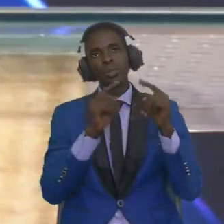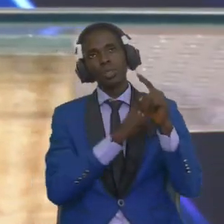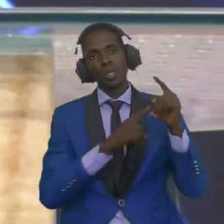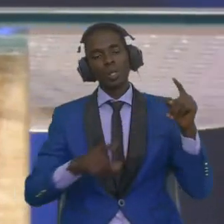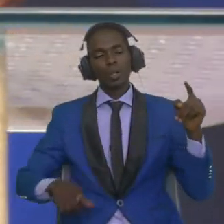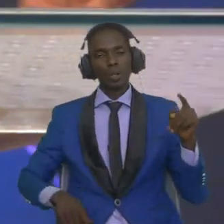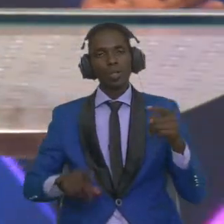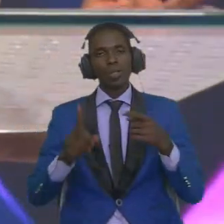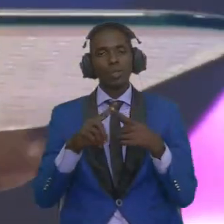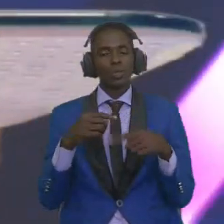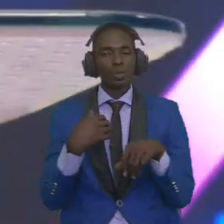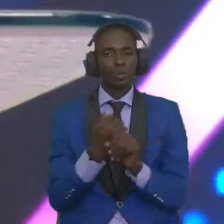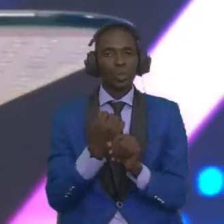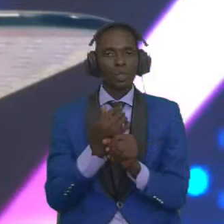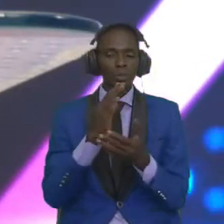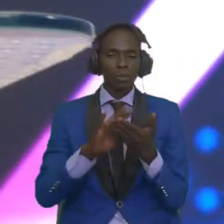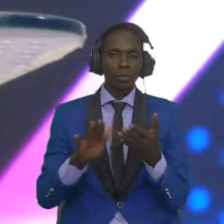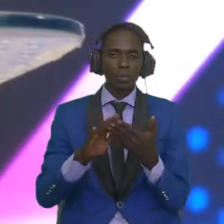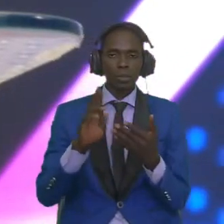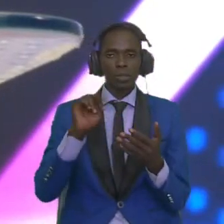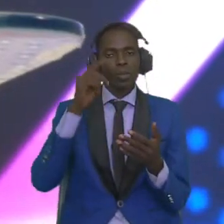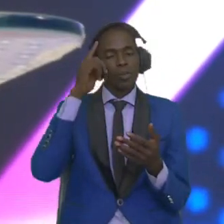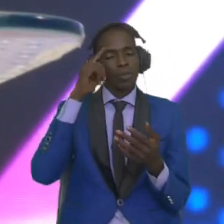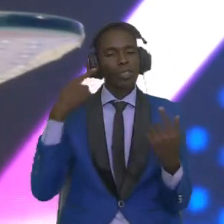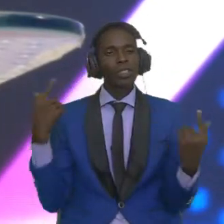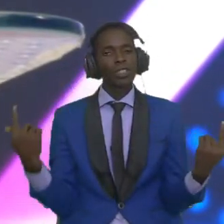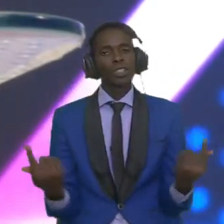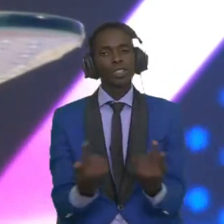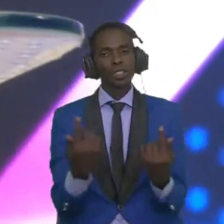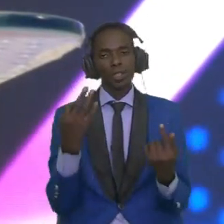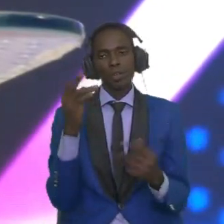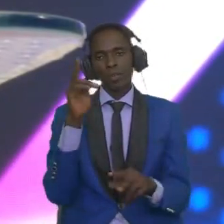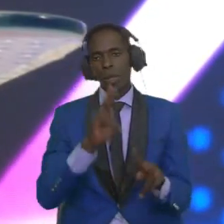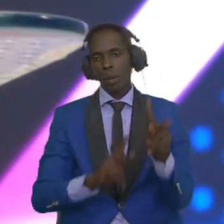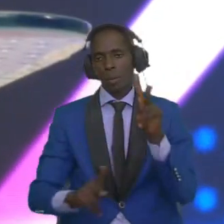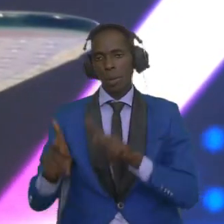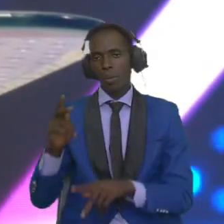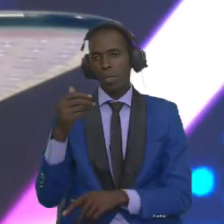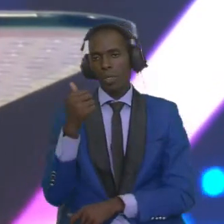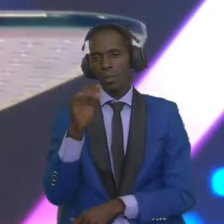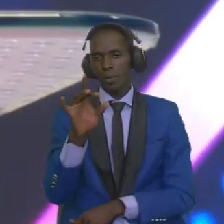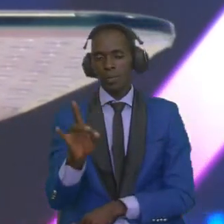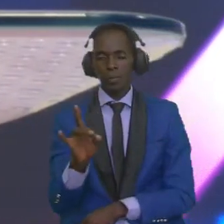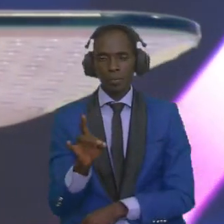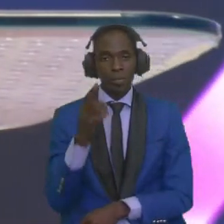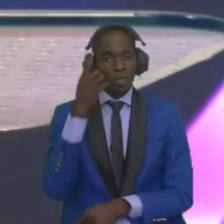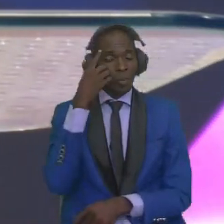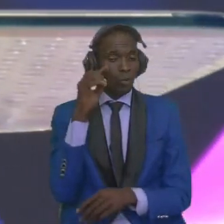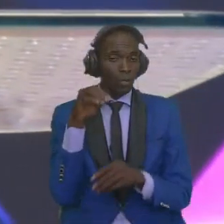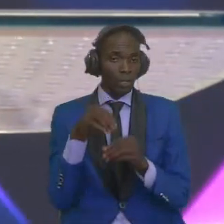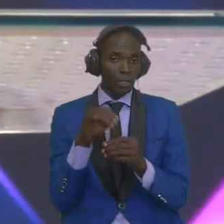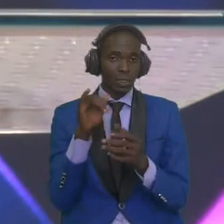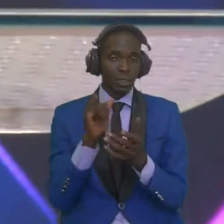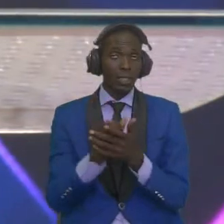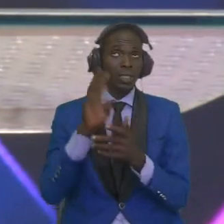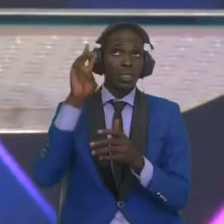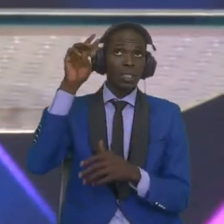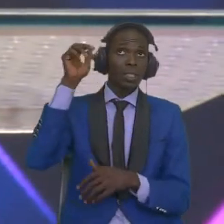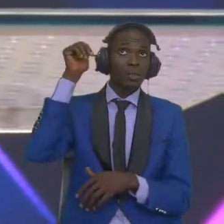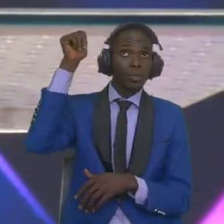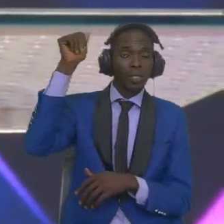for the sins of the people." And then in verse 18, "For in that he